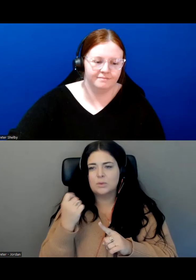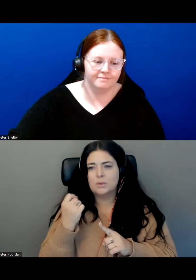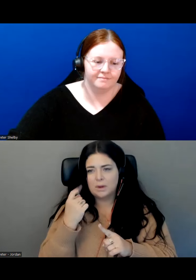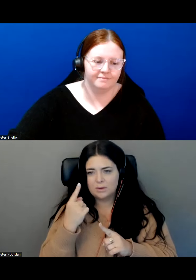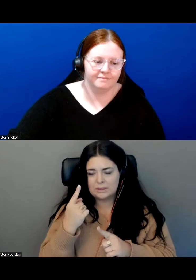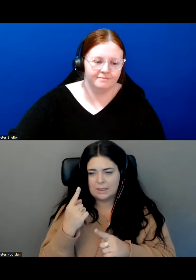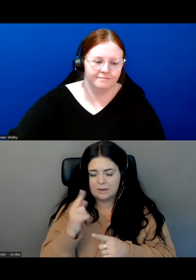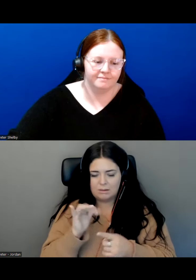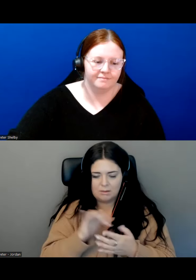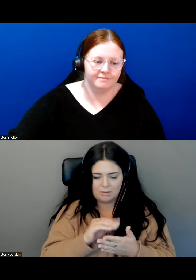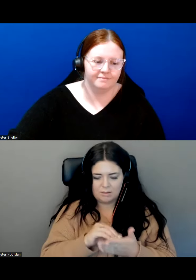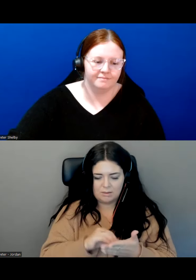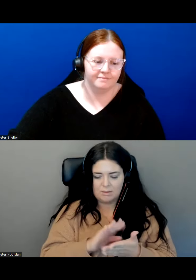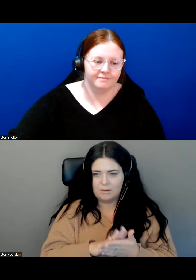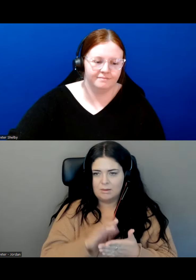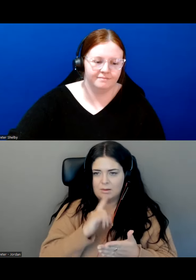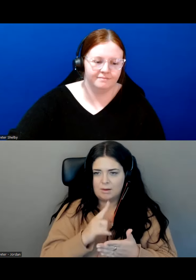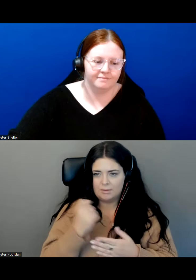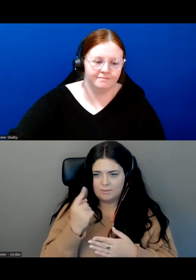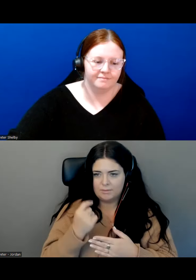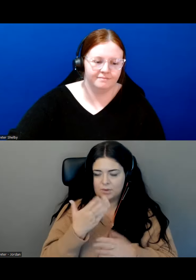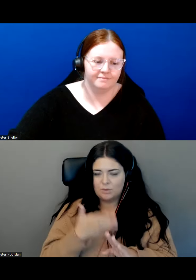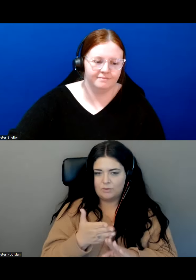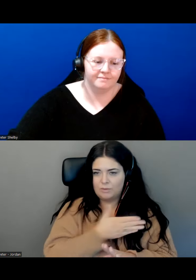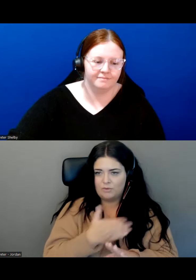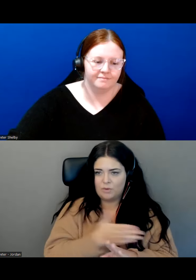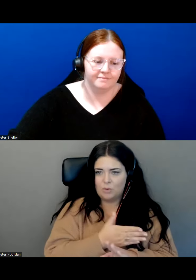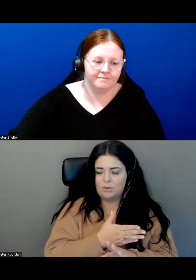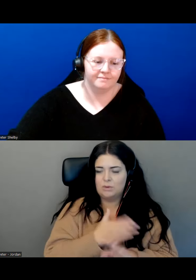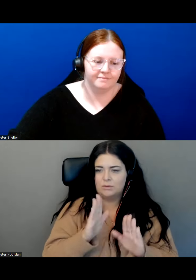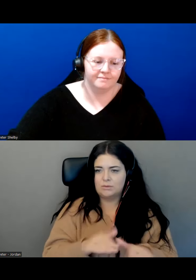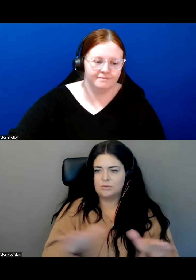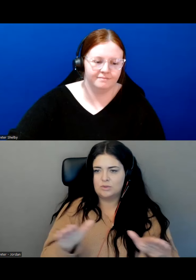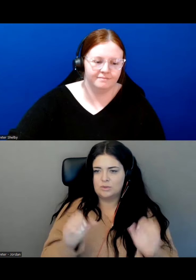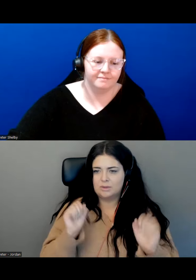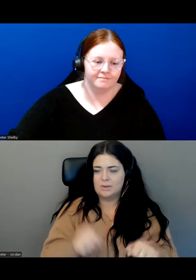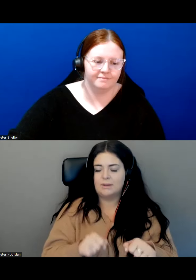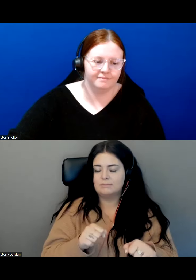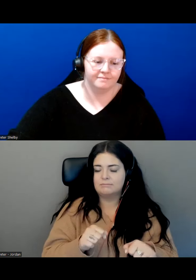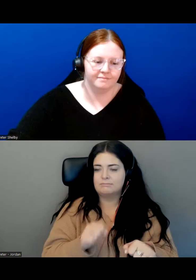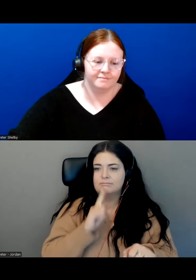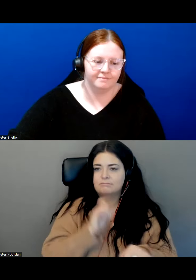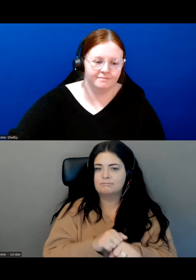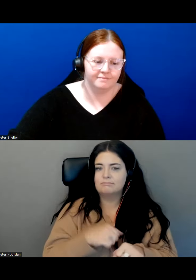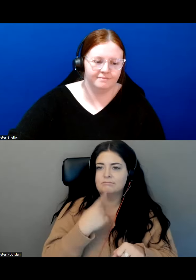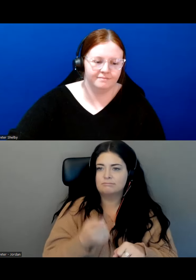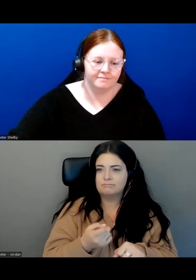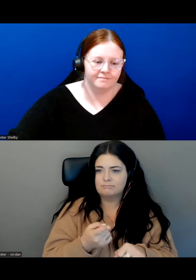consideration even from a very young age, even before children might be able to really verbalize to us, this